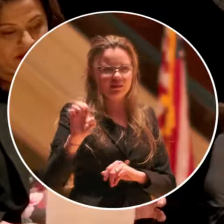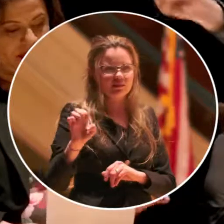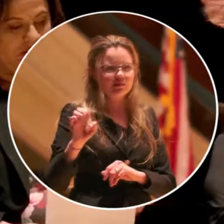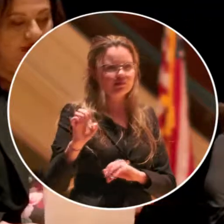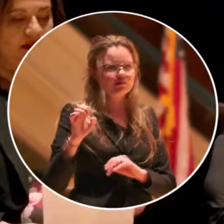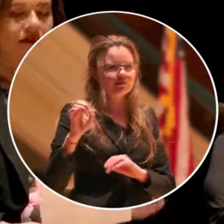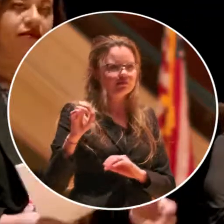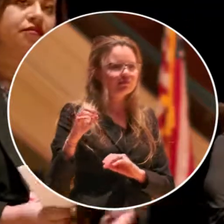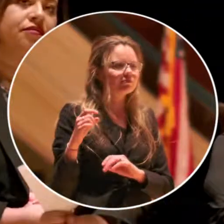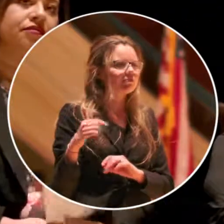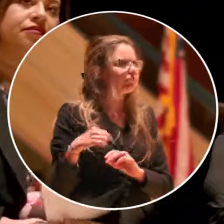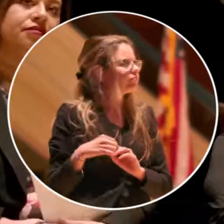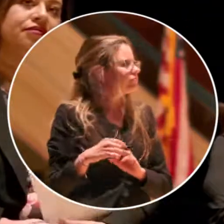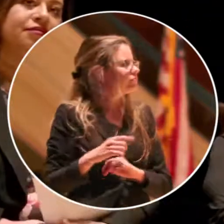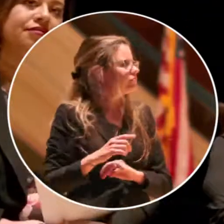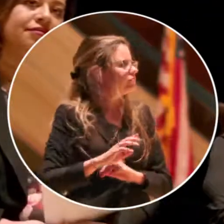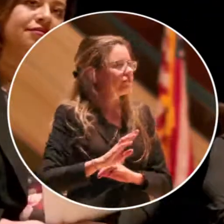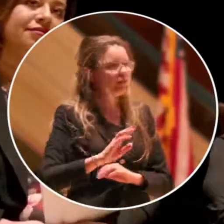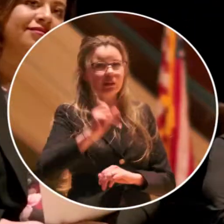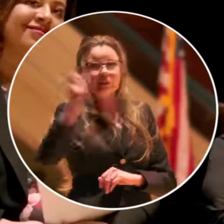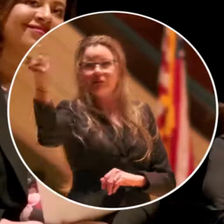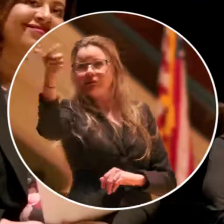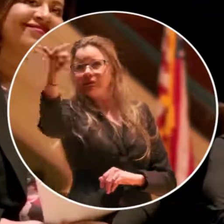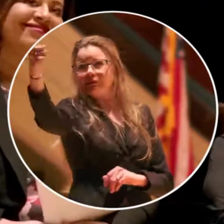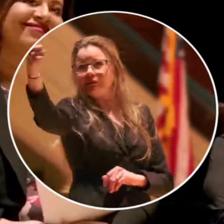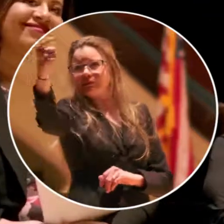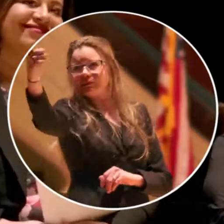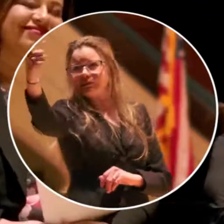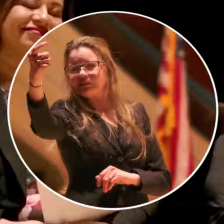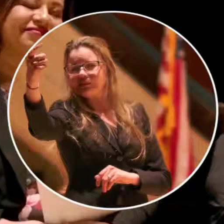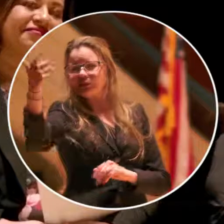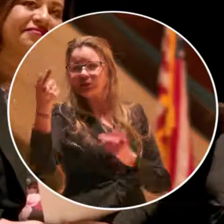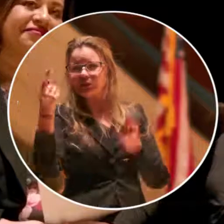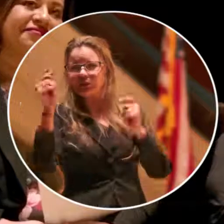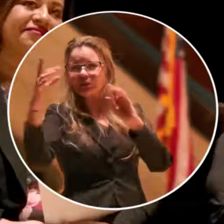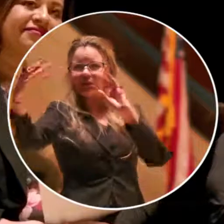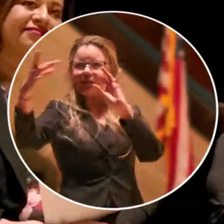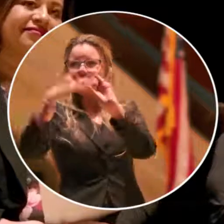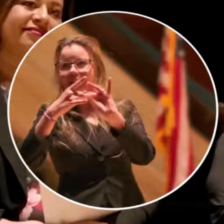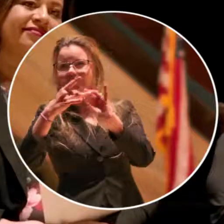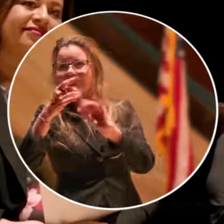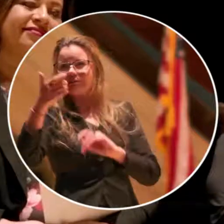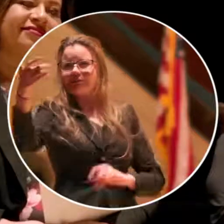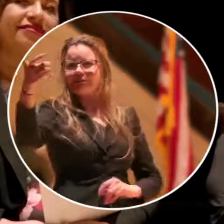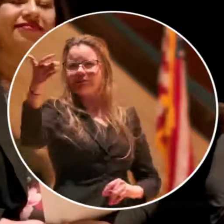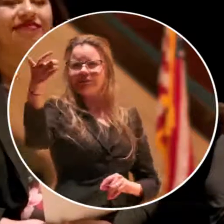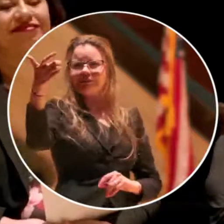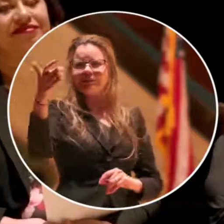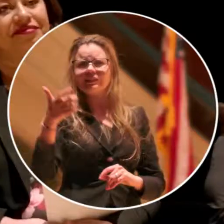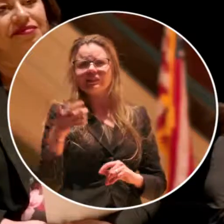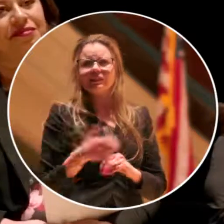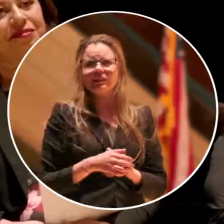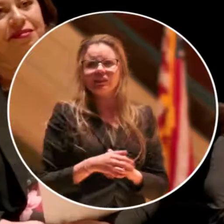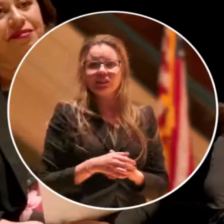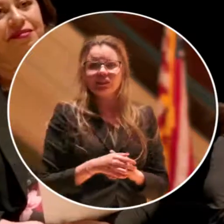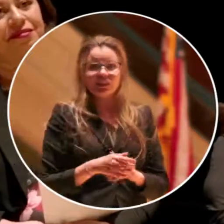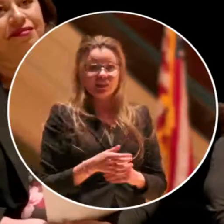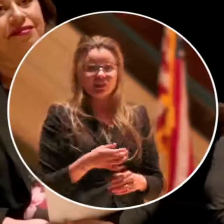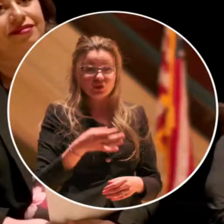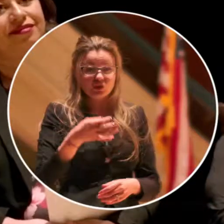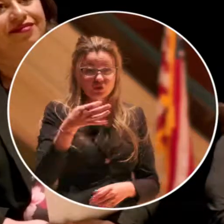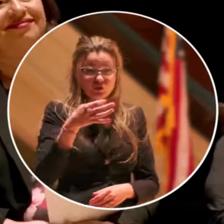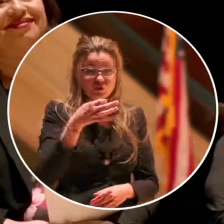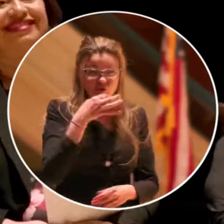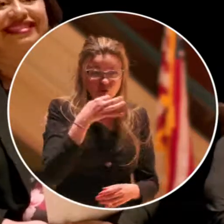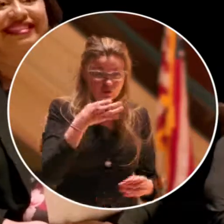my arm extended, waving my phone into the edge of the world. I nearly fell into the Gulf of